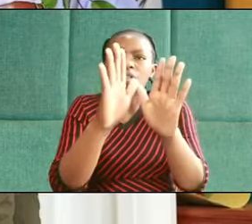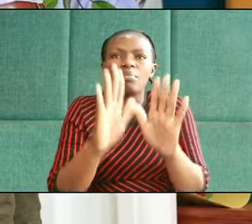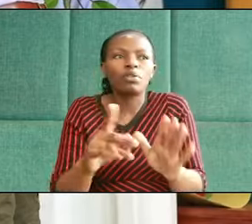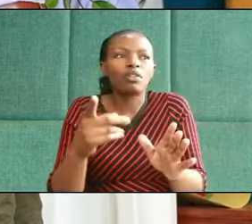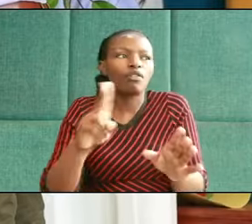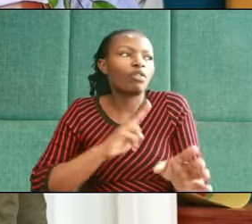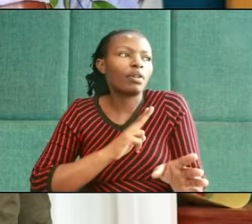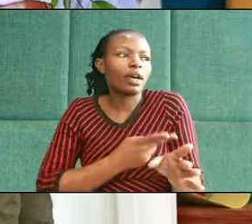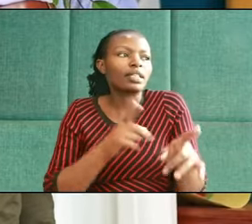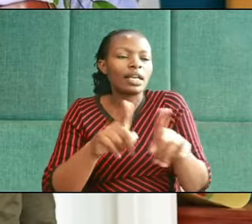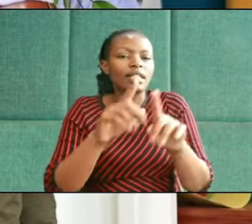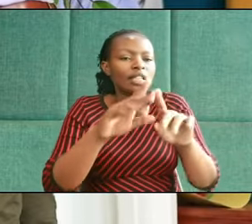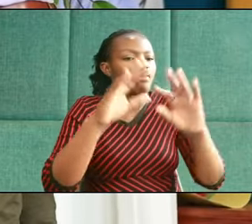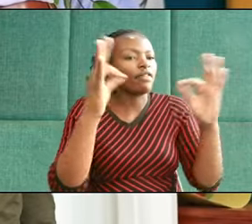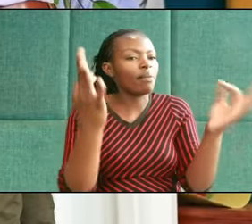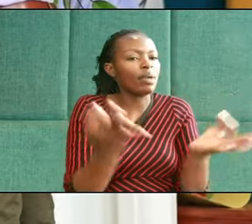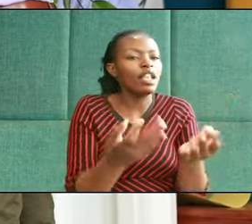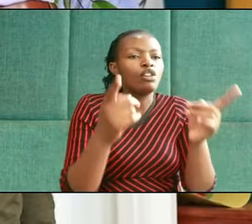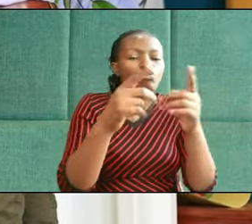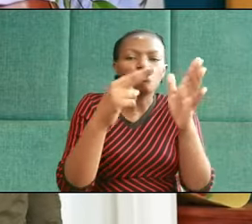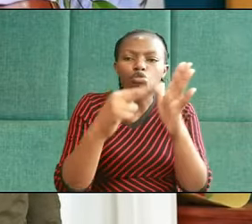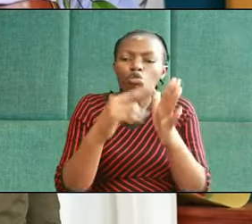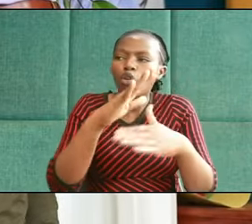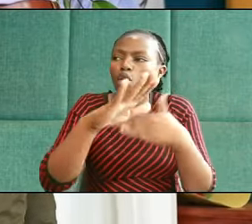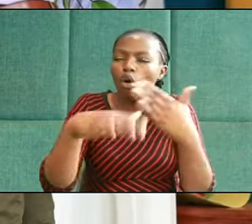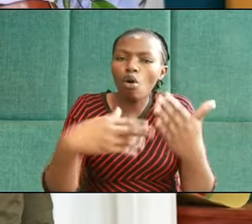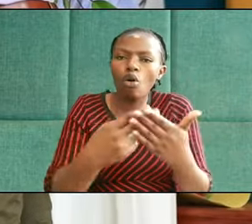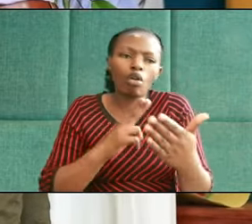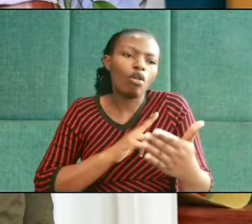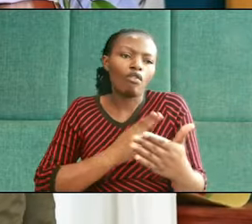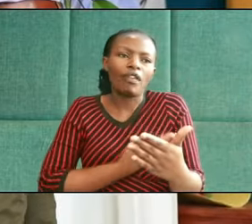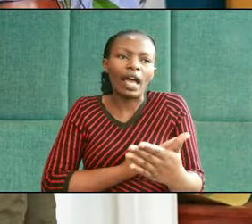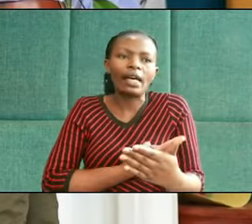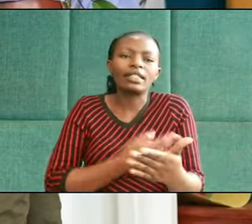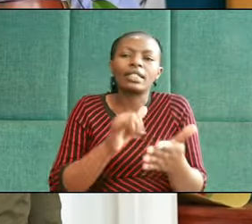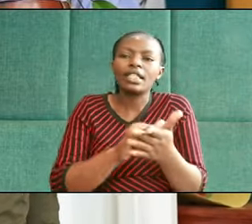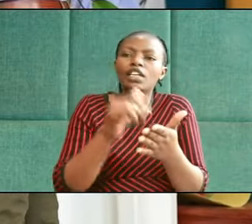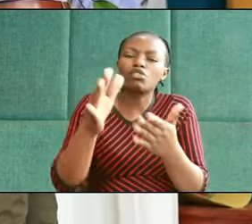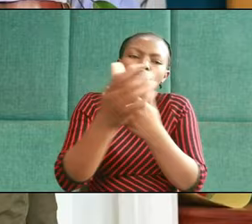us as a family to show each other in the home